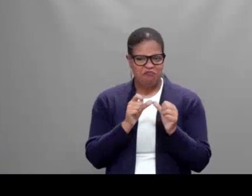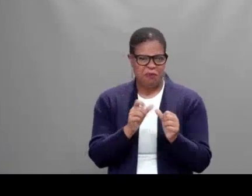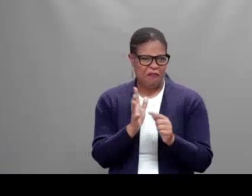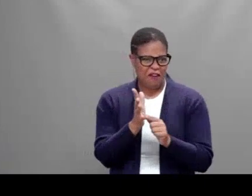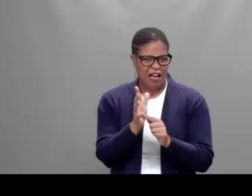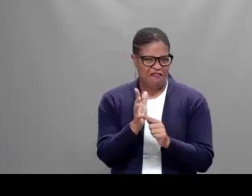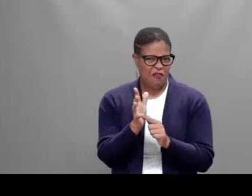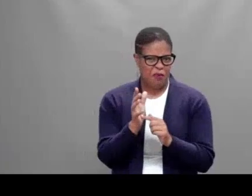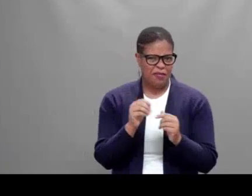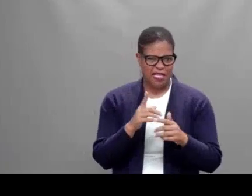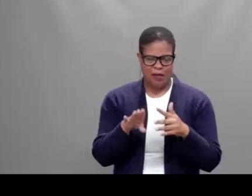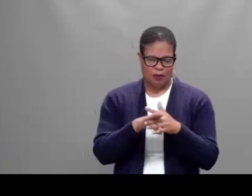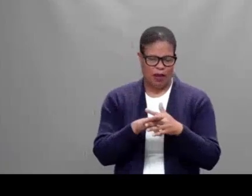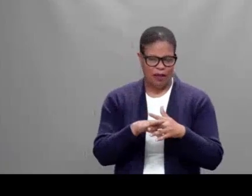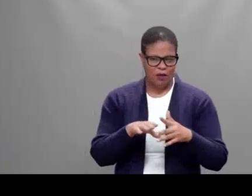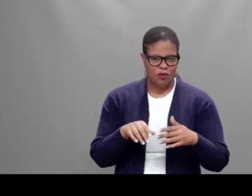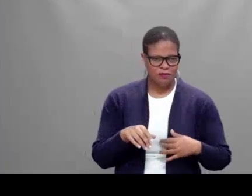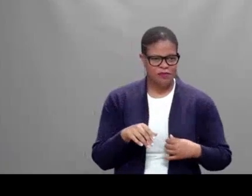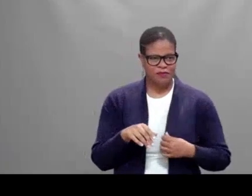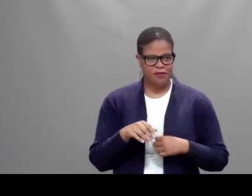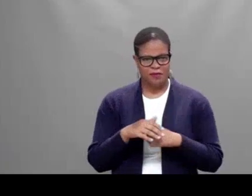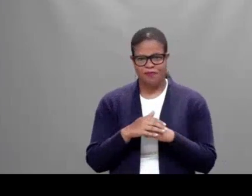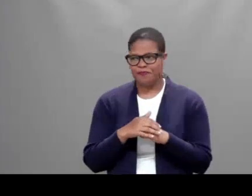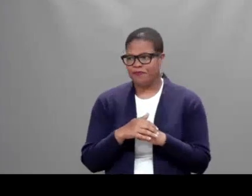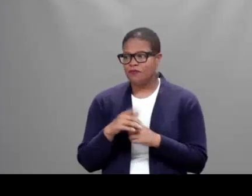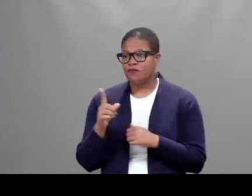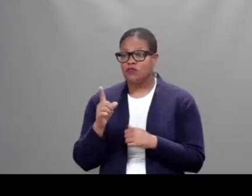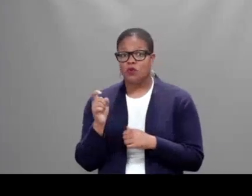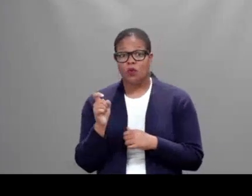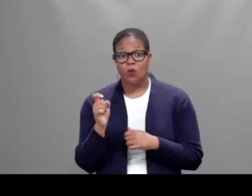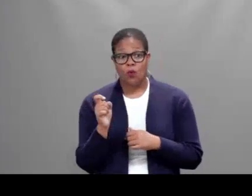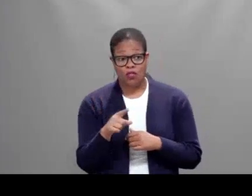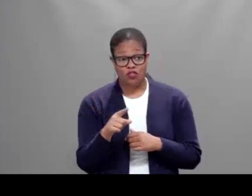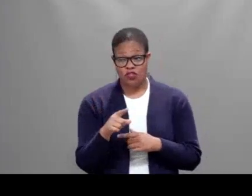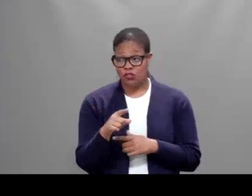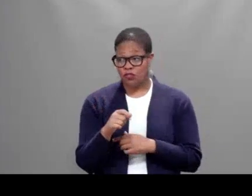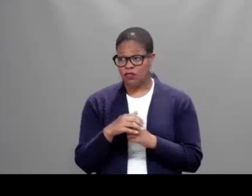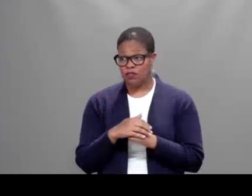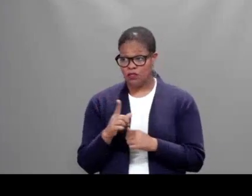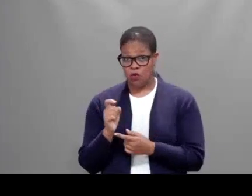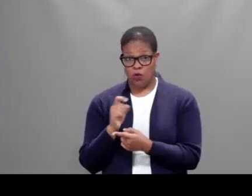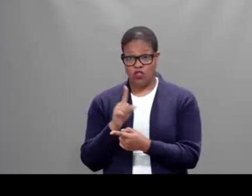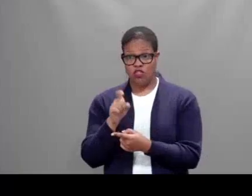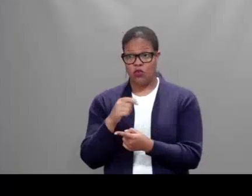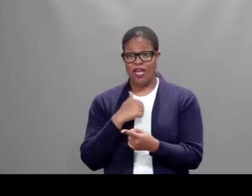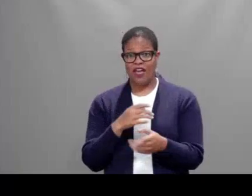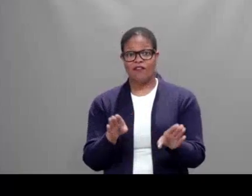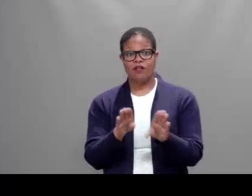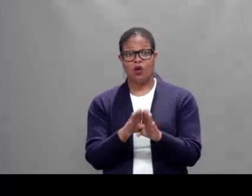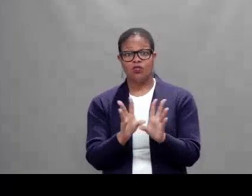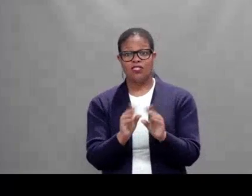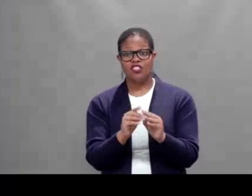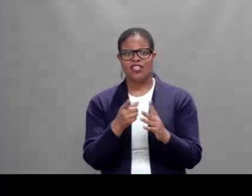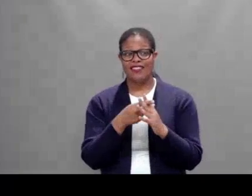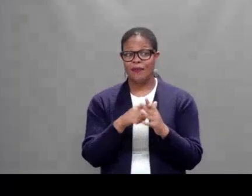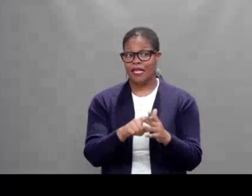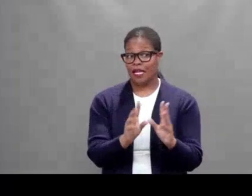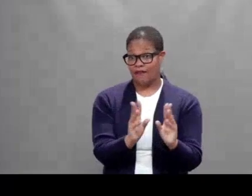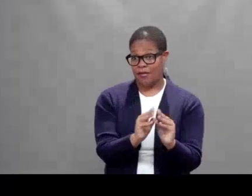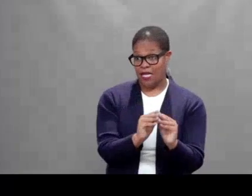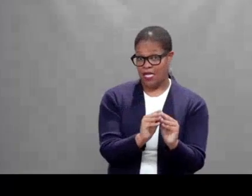merit. So the question on the table was, should we have closed session at the beginning of our